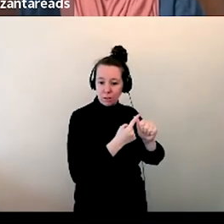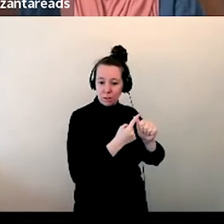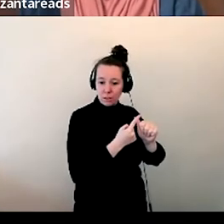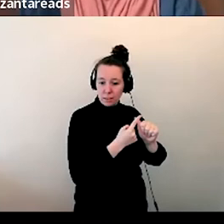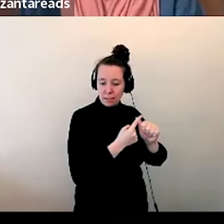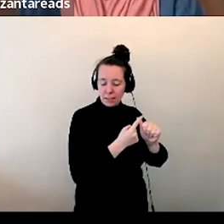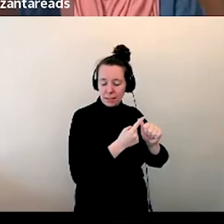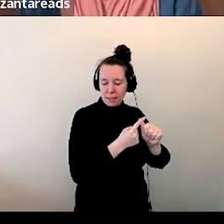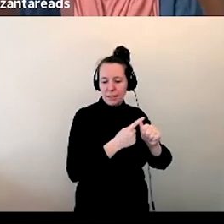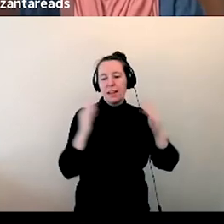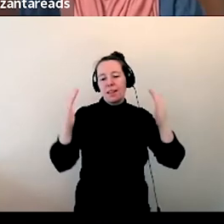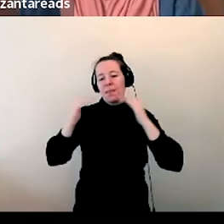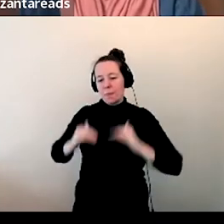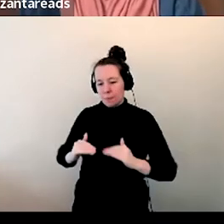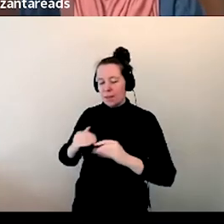I make the video.